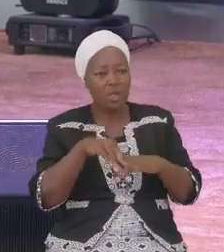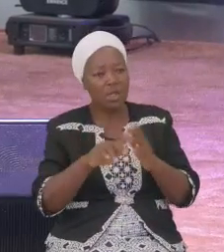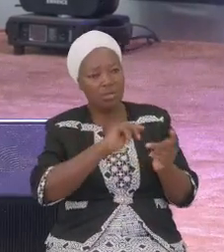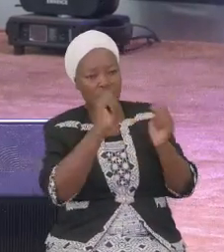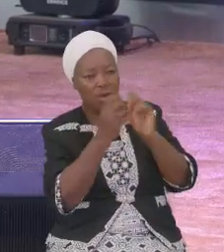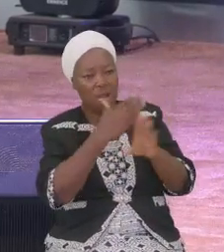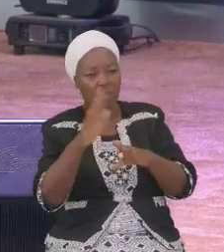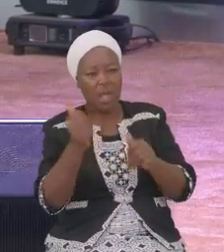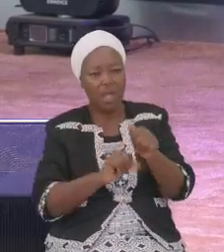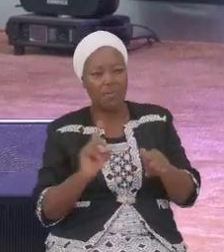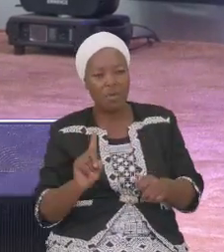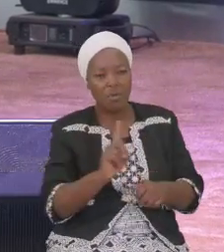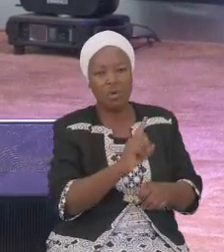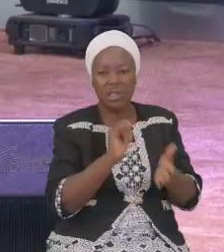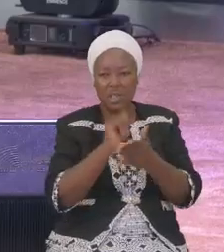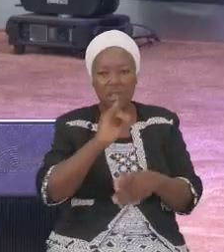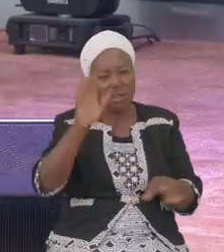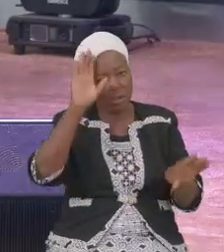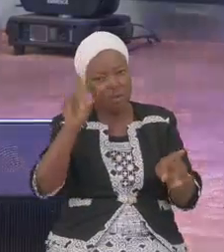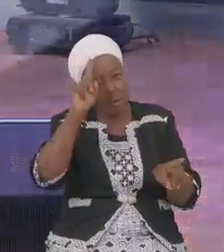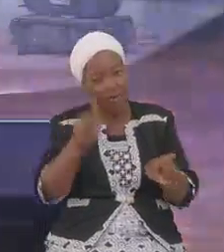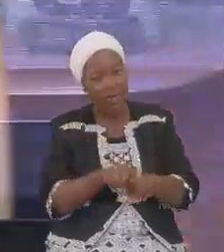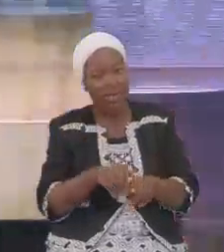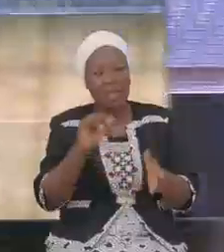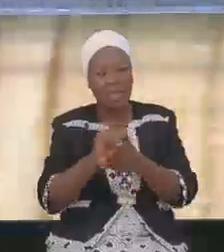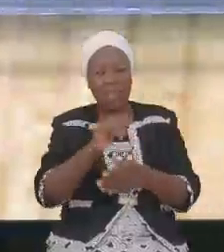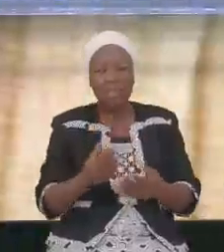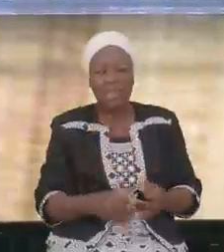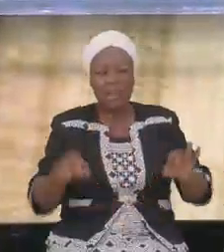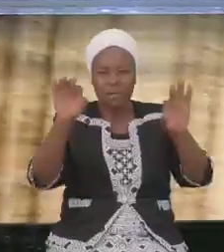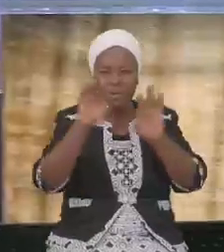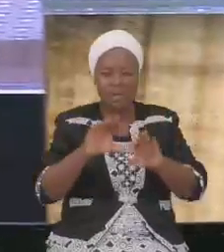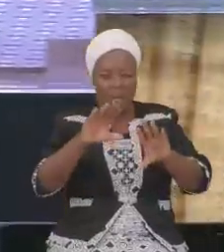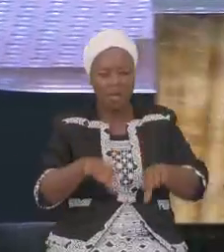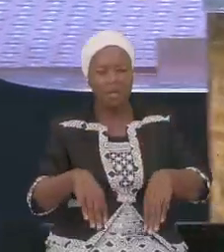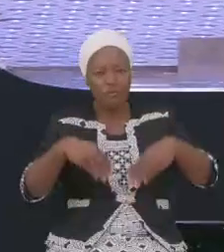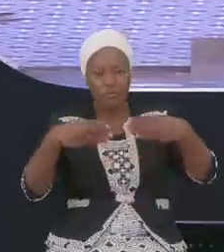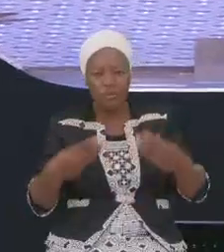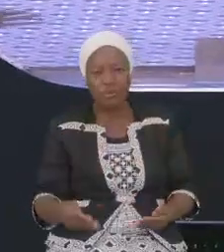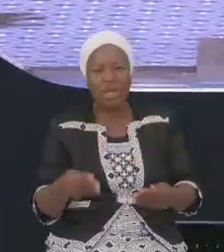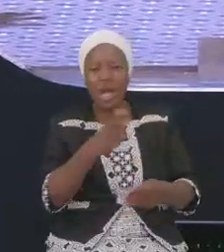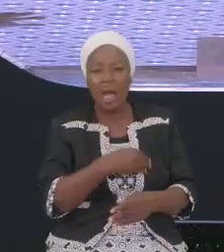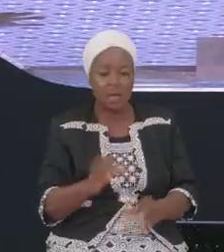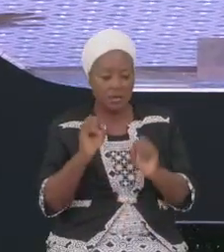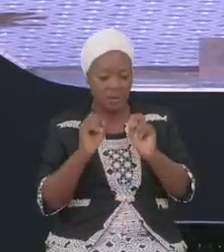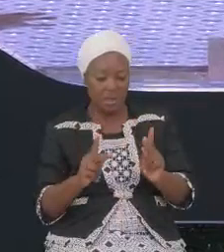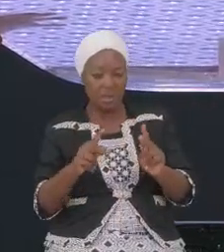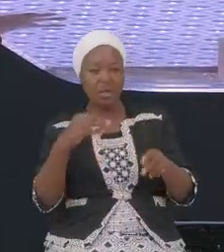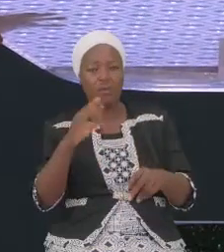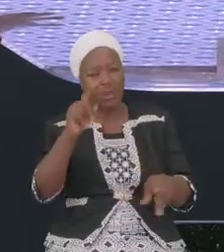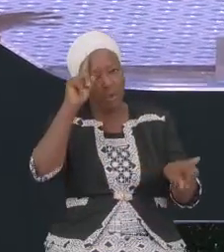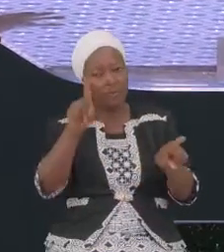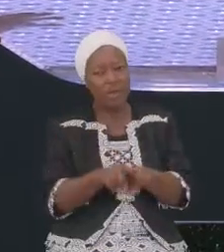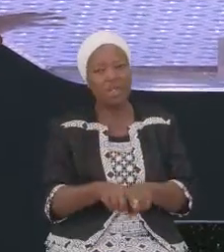everyone. That's the covenant. That's the basic provision and privilege of the